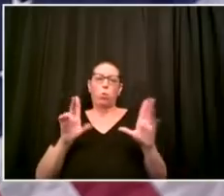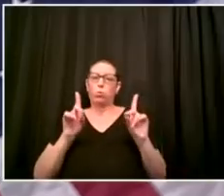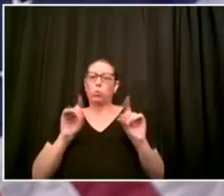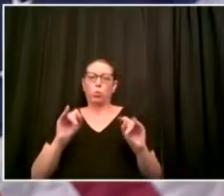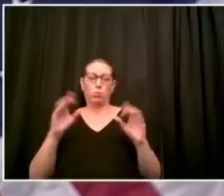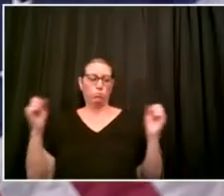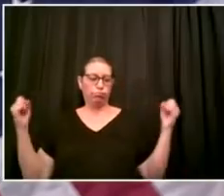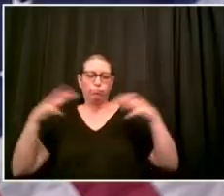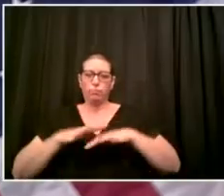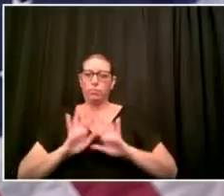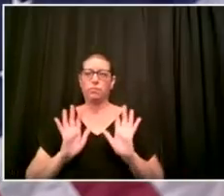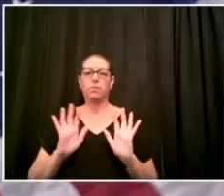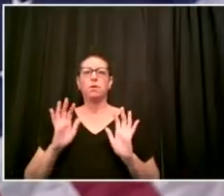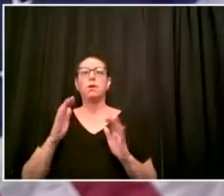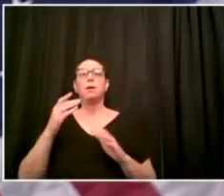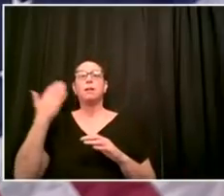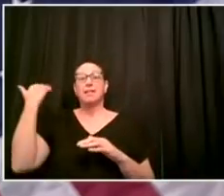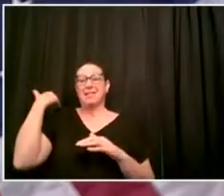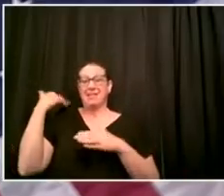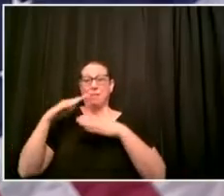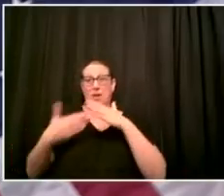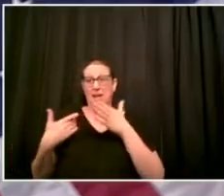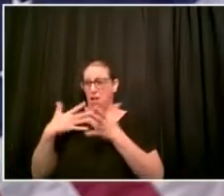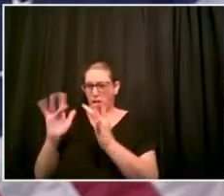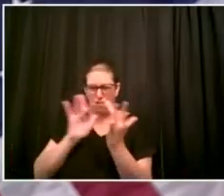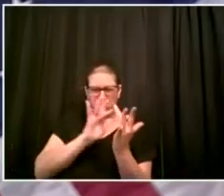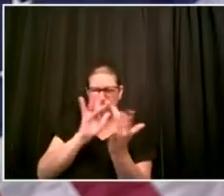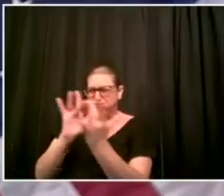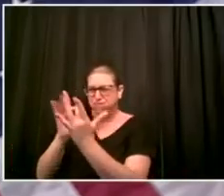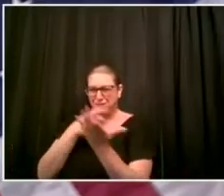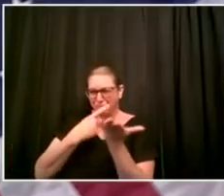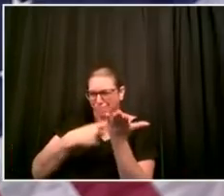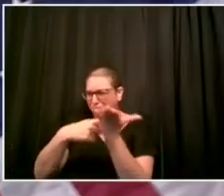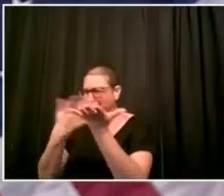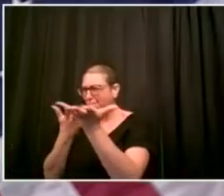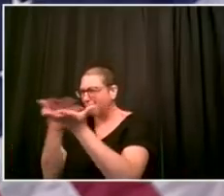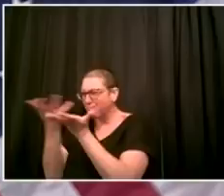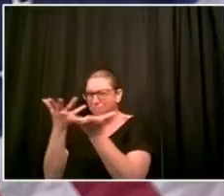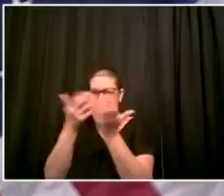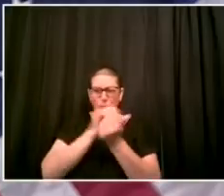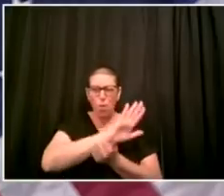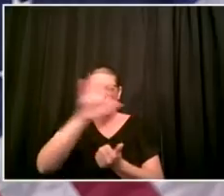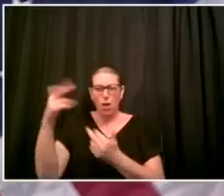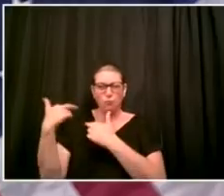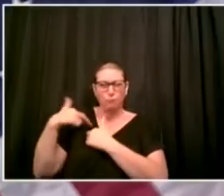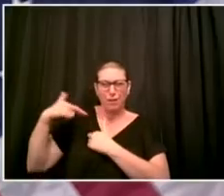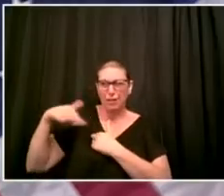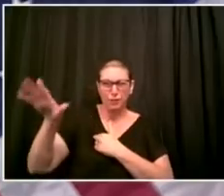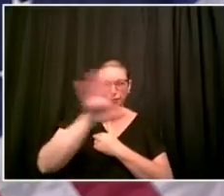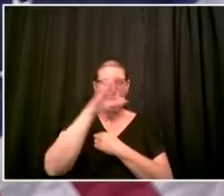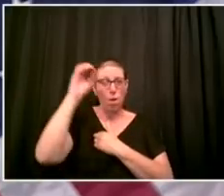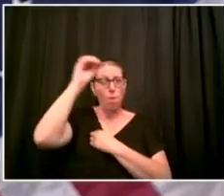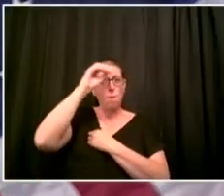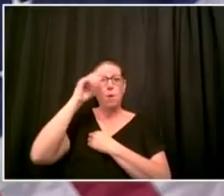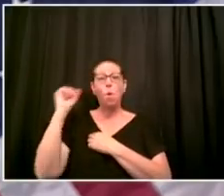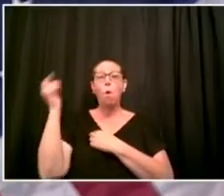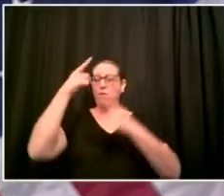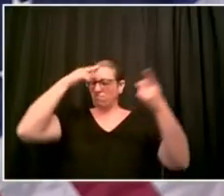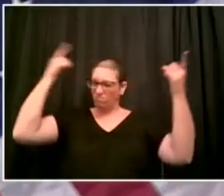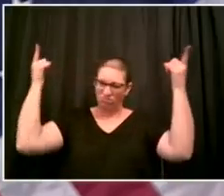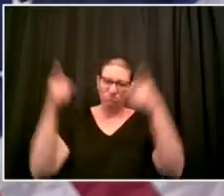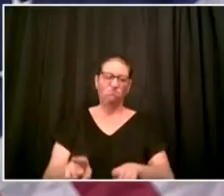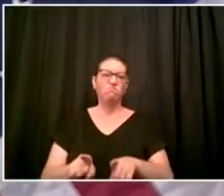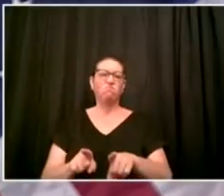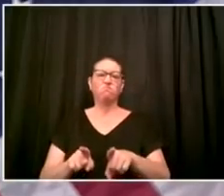your congregation, for your people? 201, they said it is not the time for large gatherings. It is not the time for traditional